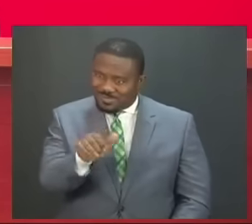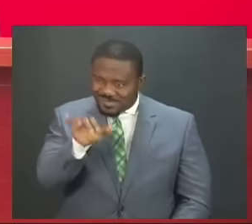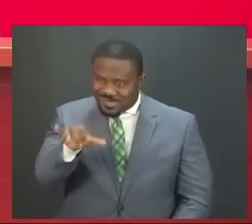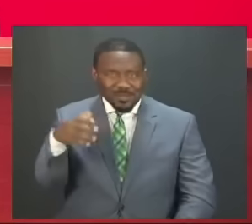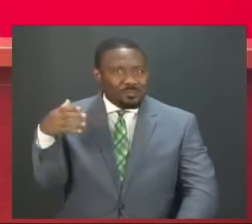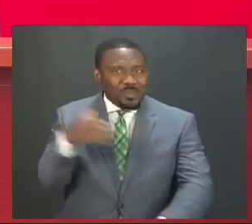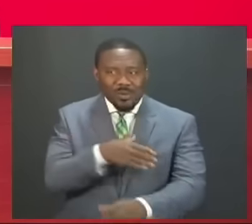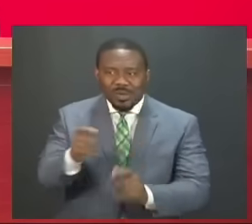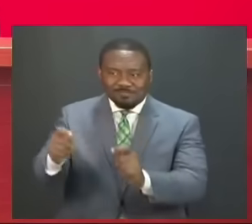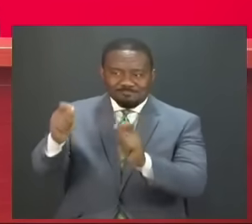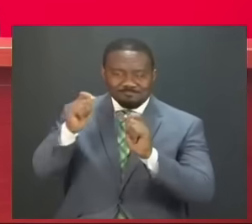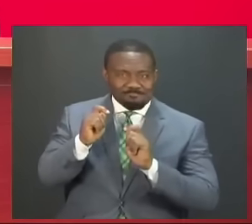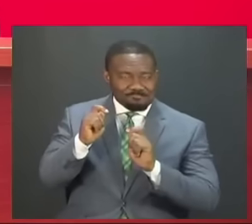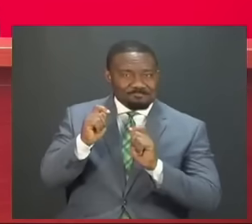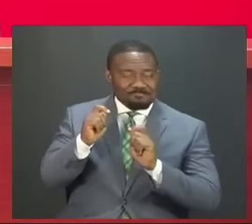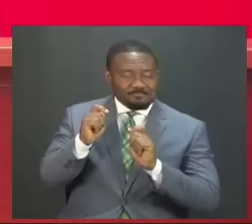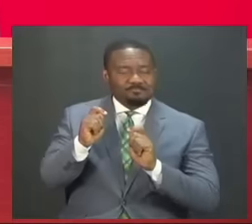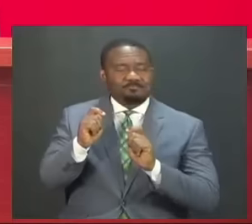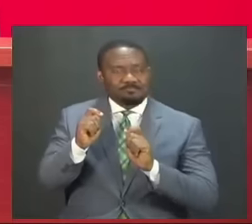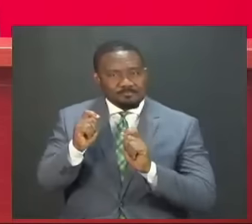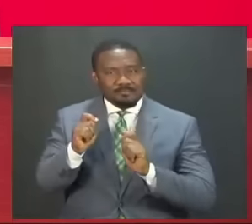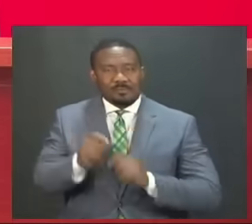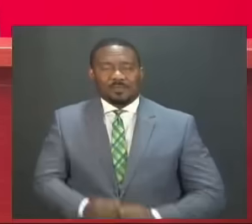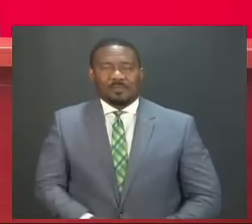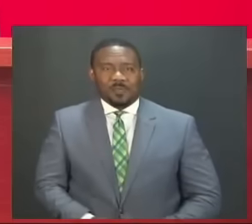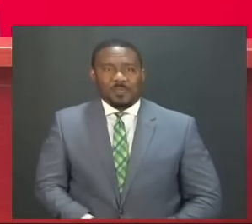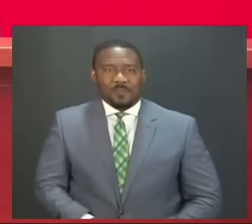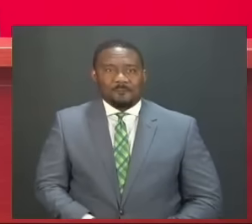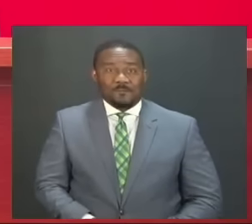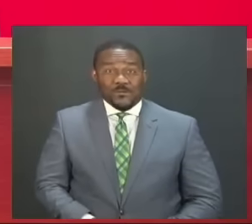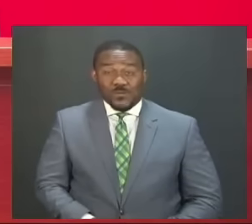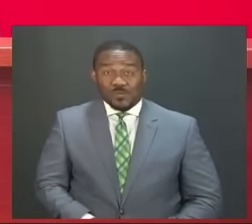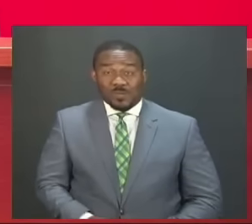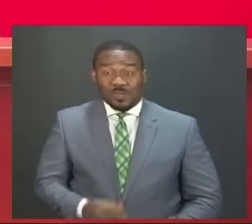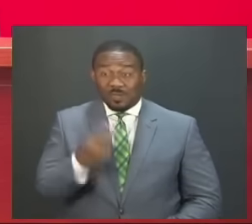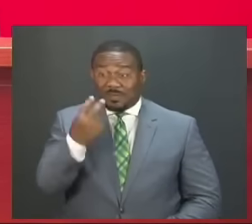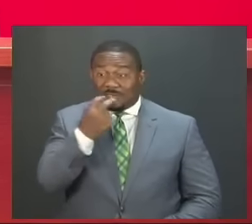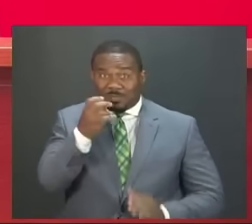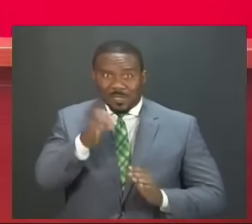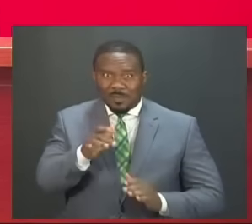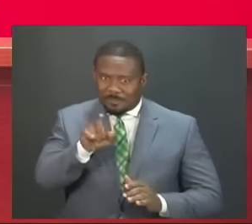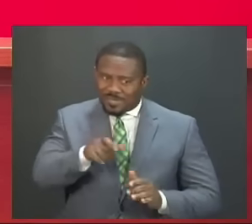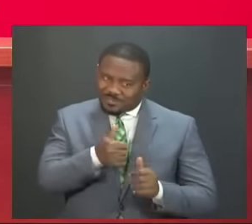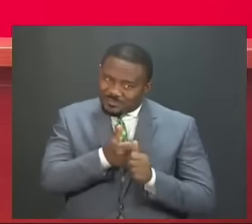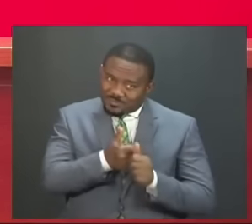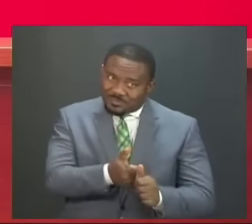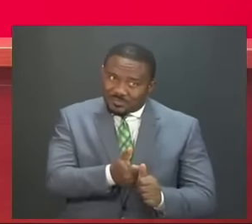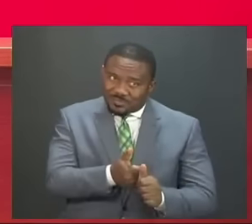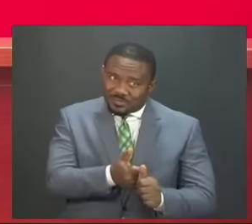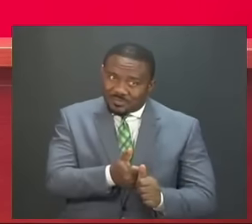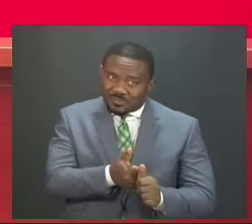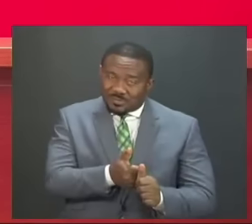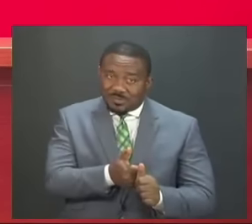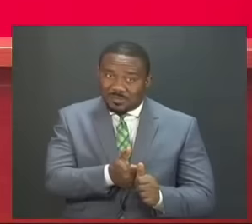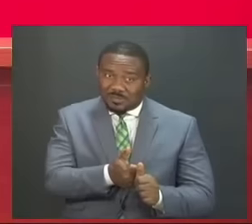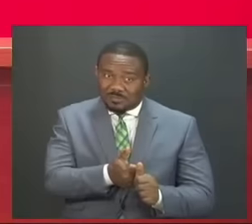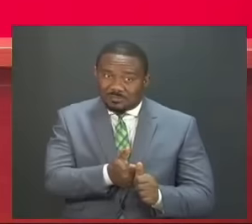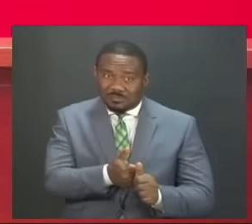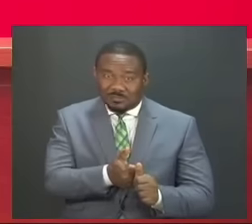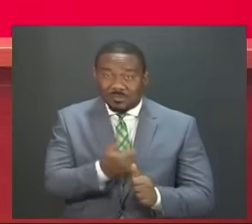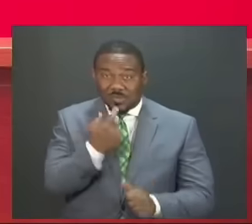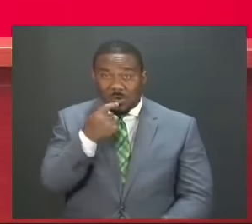In exercising this power, the Speaker must be guided by provisions as stated in